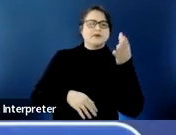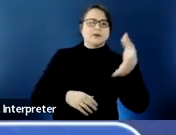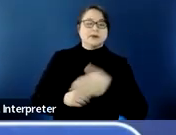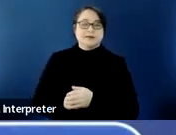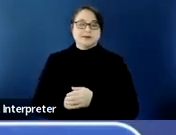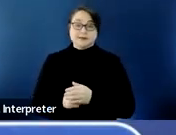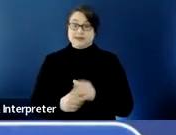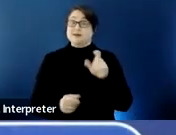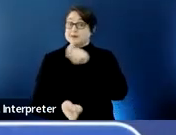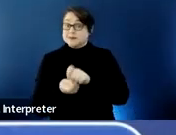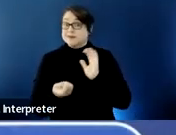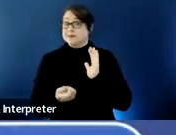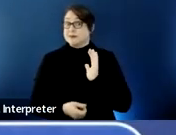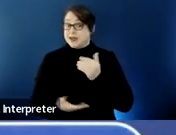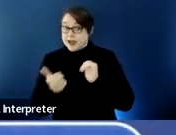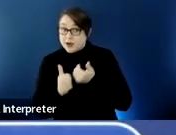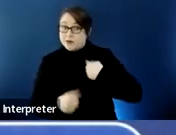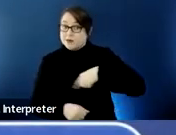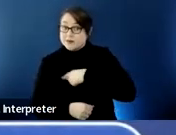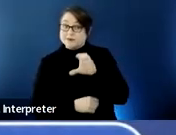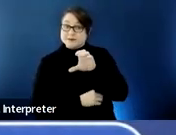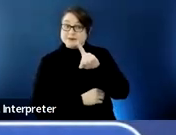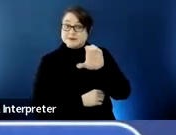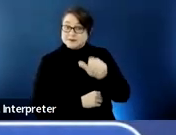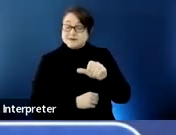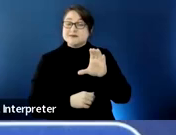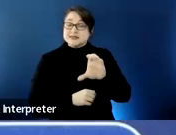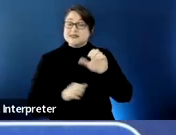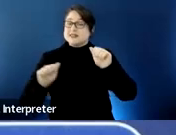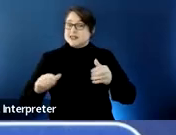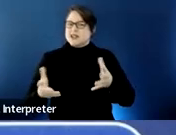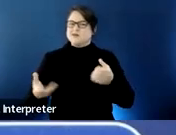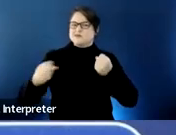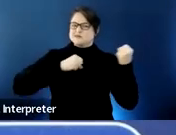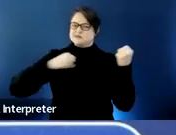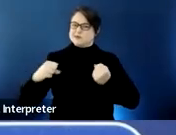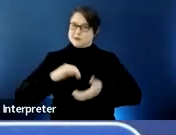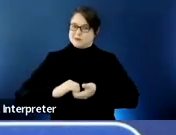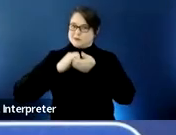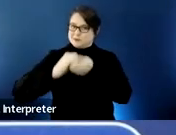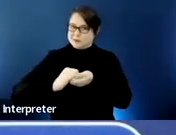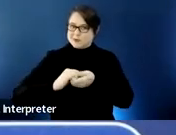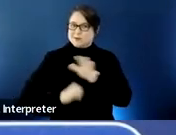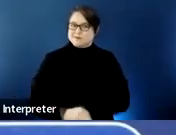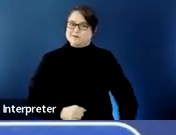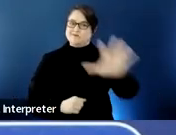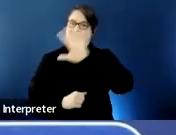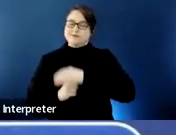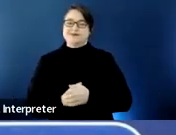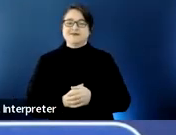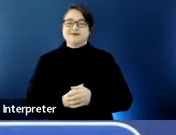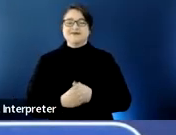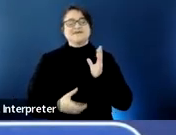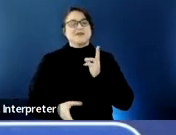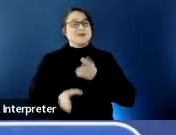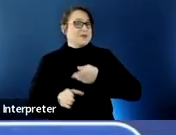HBCUs throughout the country. Thank you for being here today. It's my honor to join you in celebrating HBCU Week and